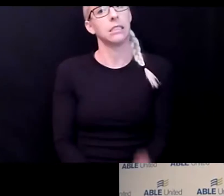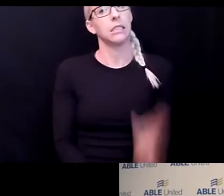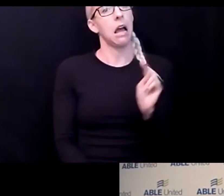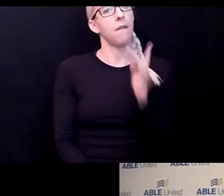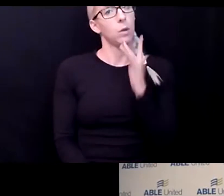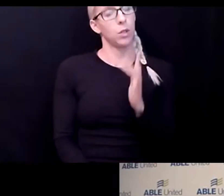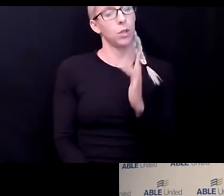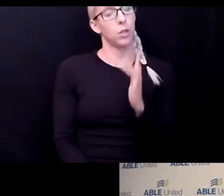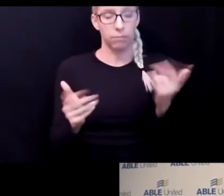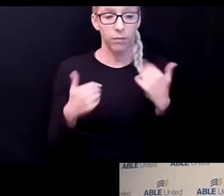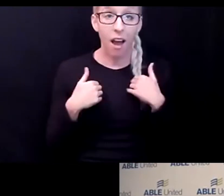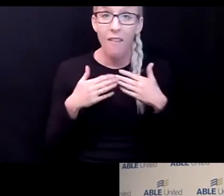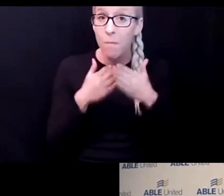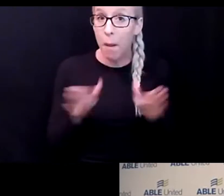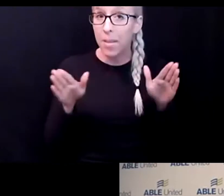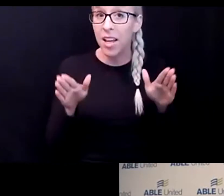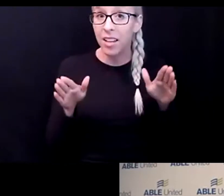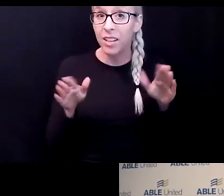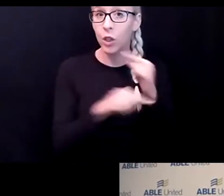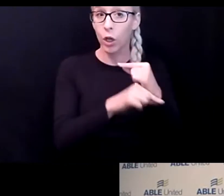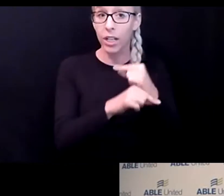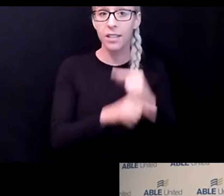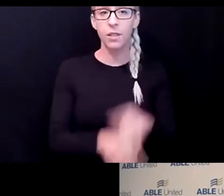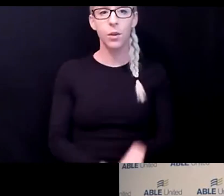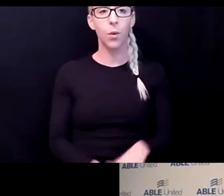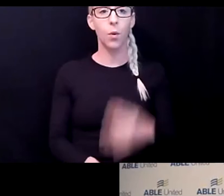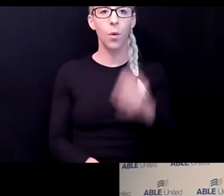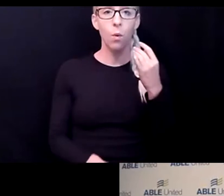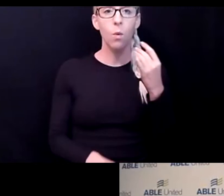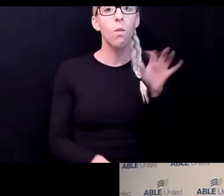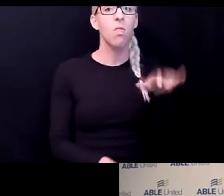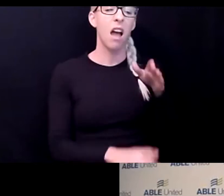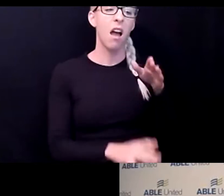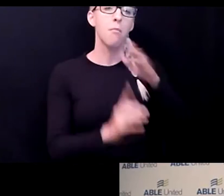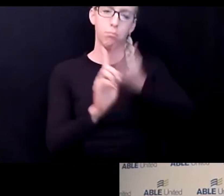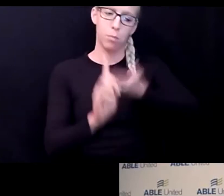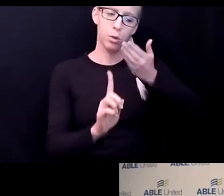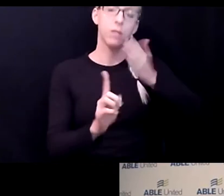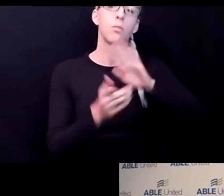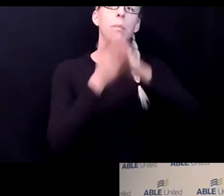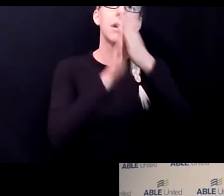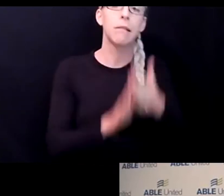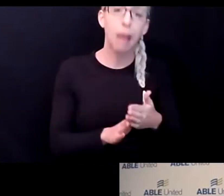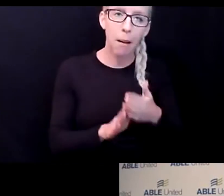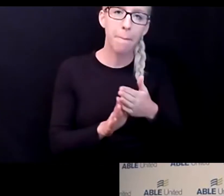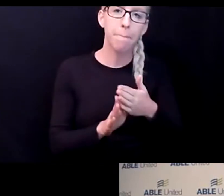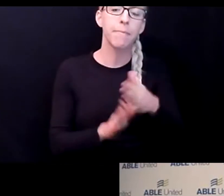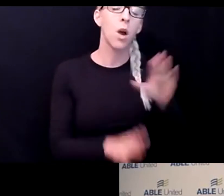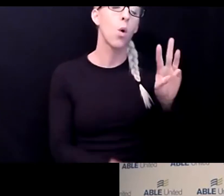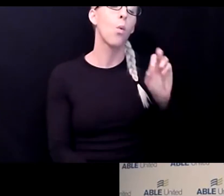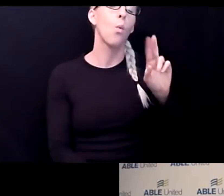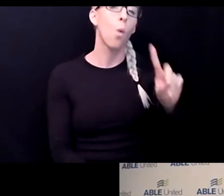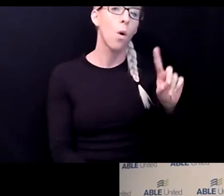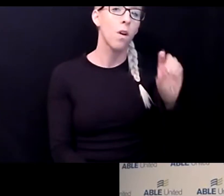in the state of Florida. So that is where someone would truly be a ward of the state because there is no family that could serve in that role.